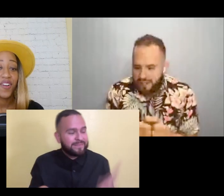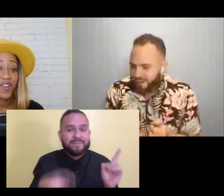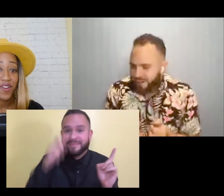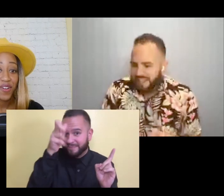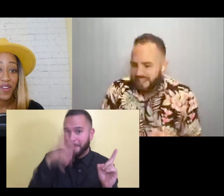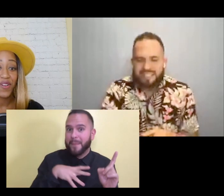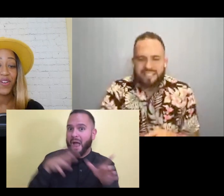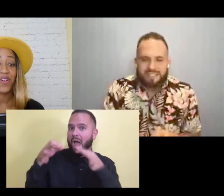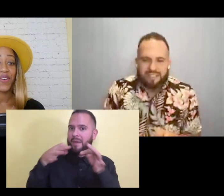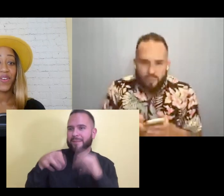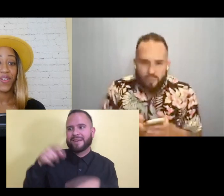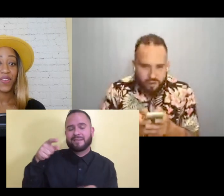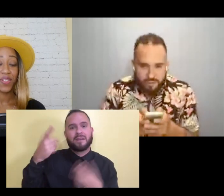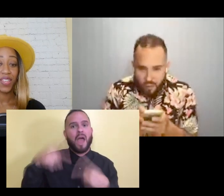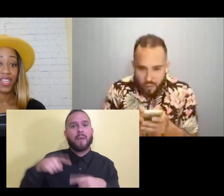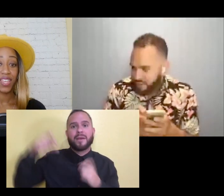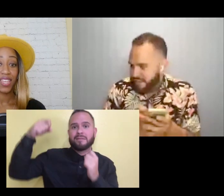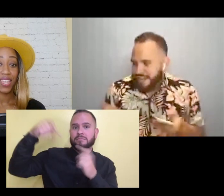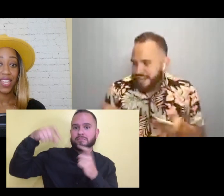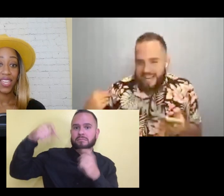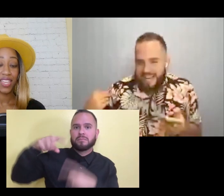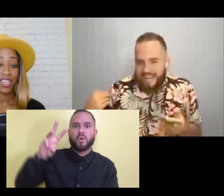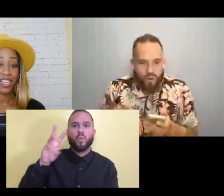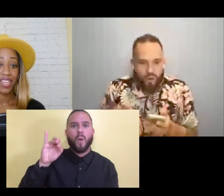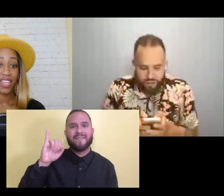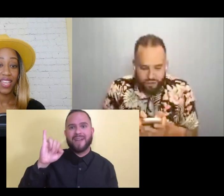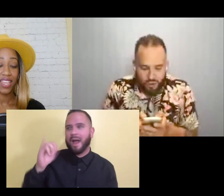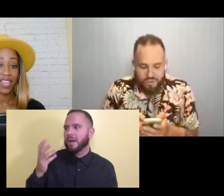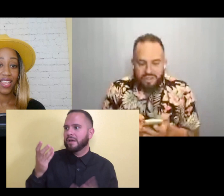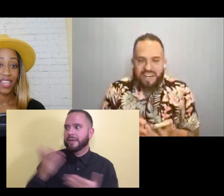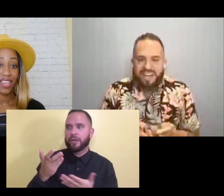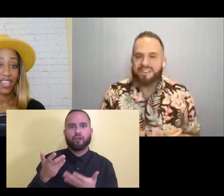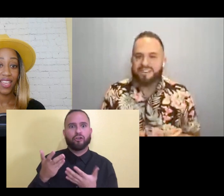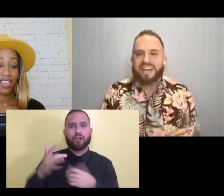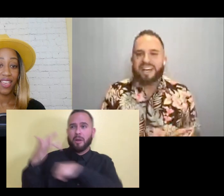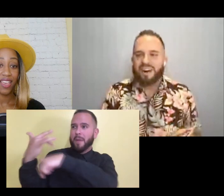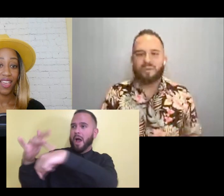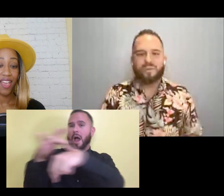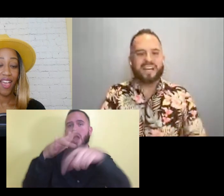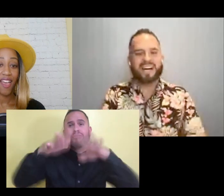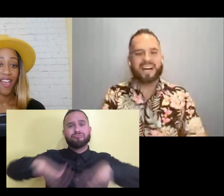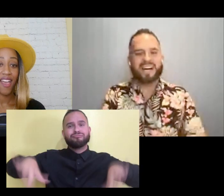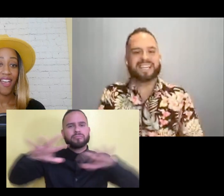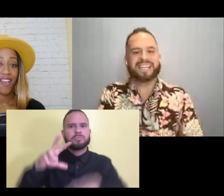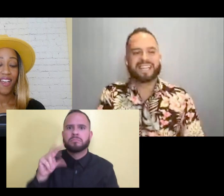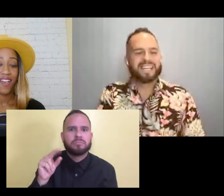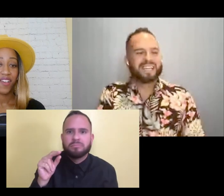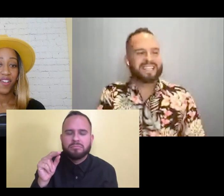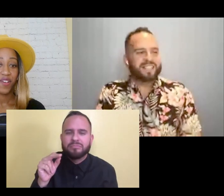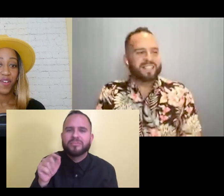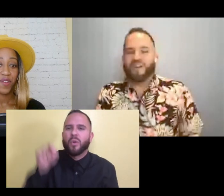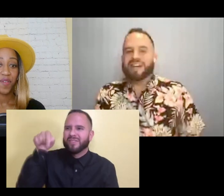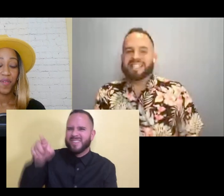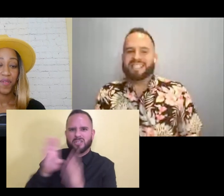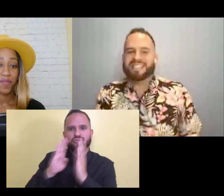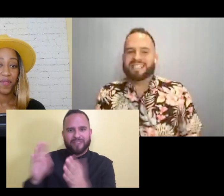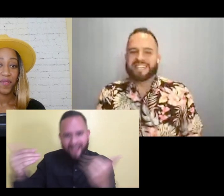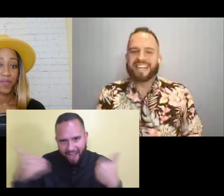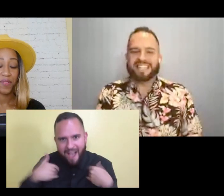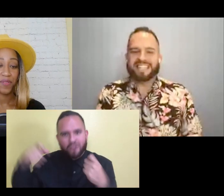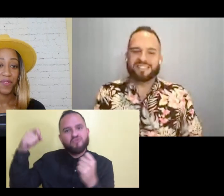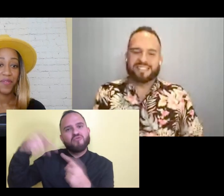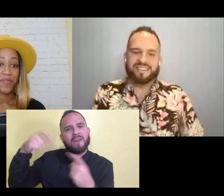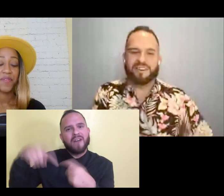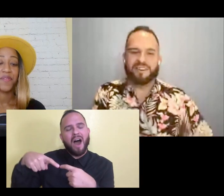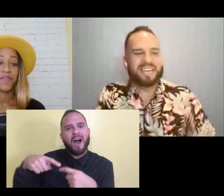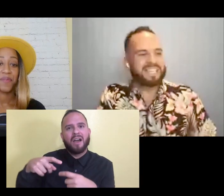they're literally like this, with their phones, like shoulder to shoulder. And I was like, oh my gosh, like, this is crazy, again,